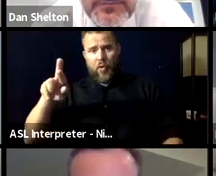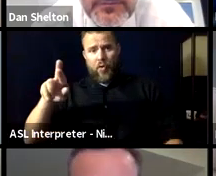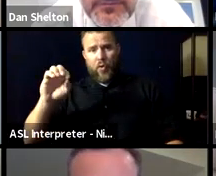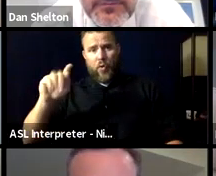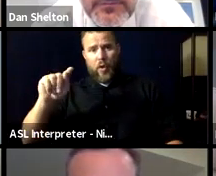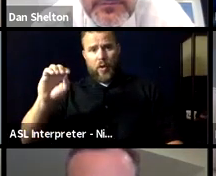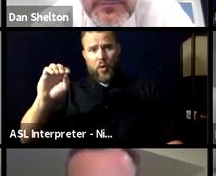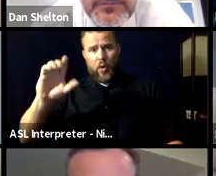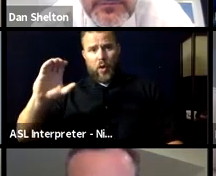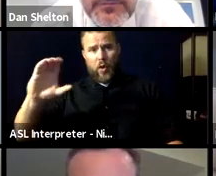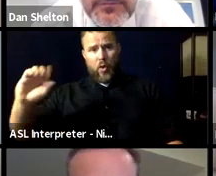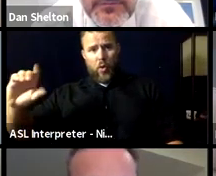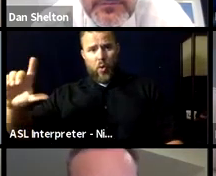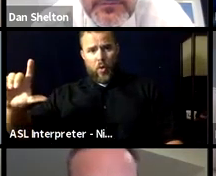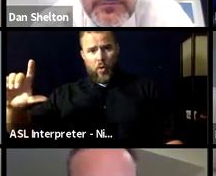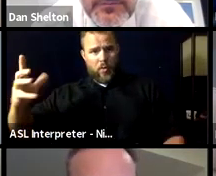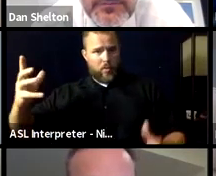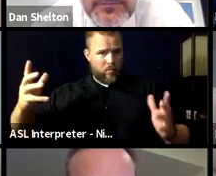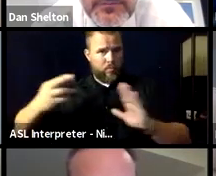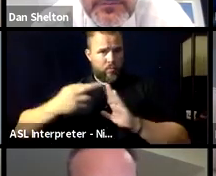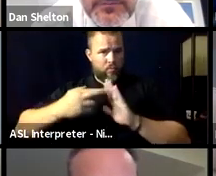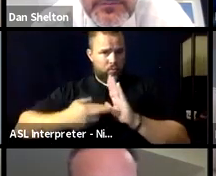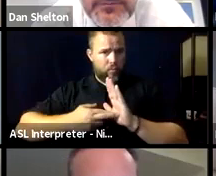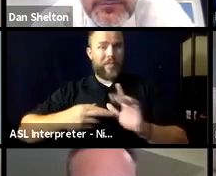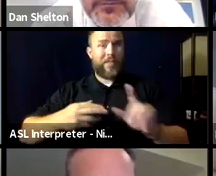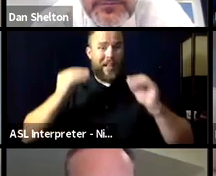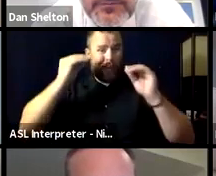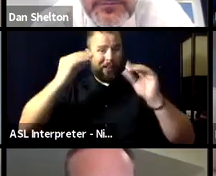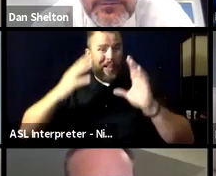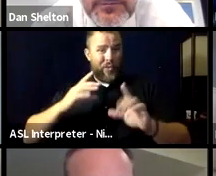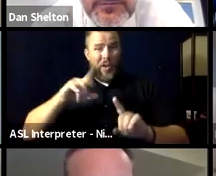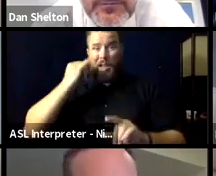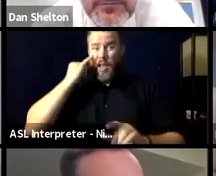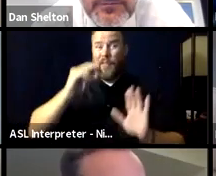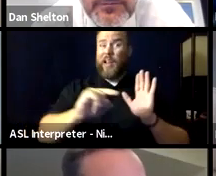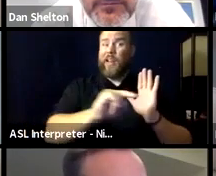to really keep yourself out of situations where you could